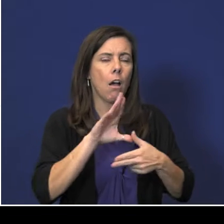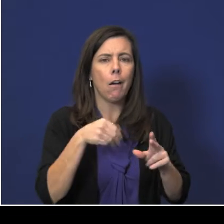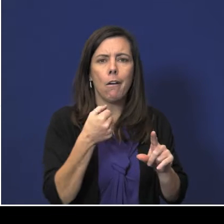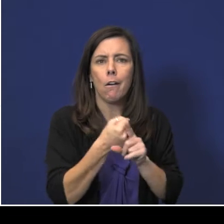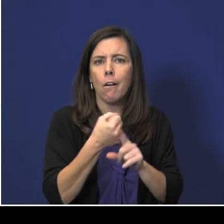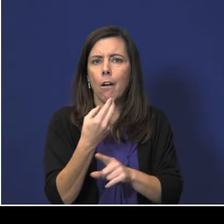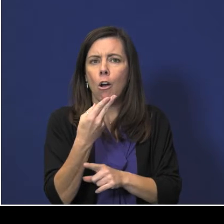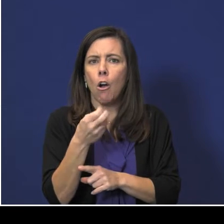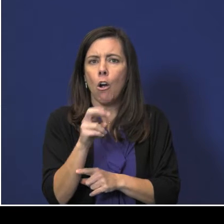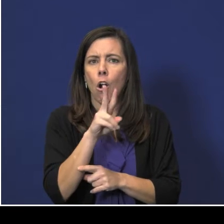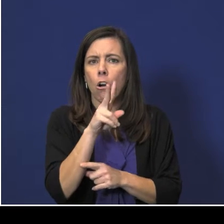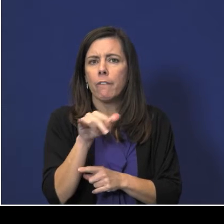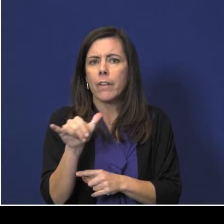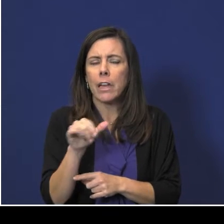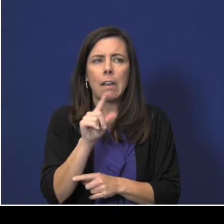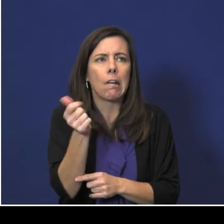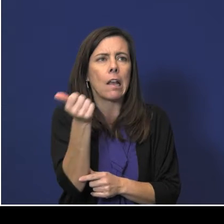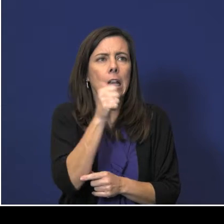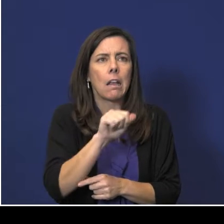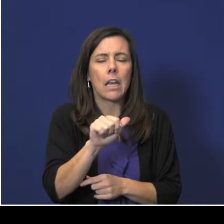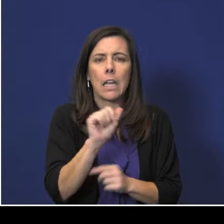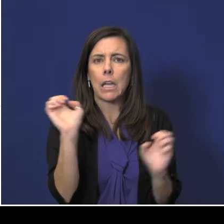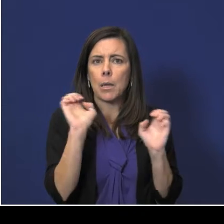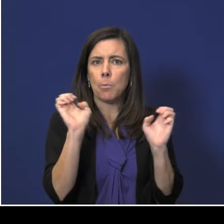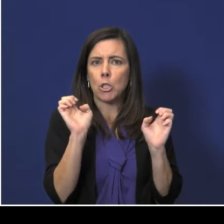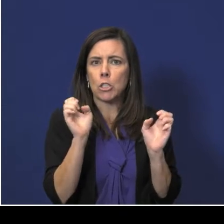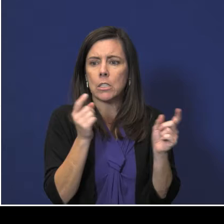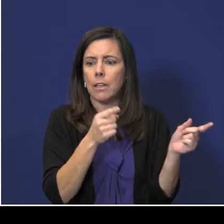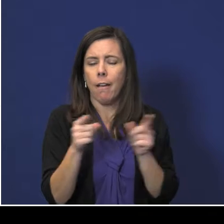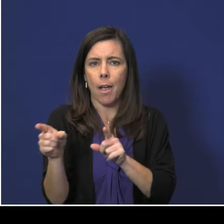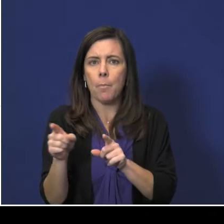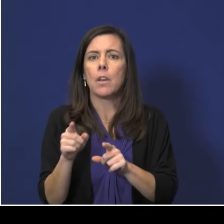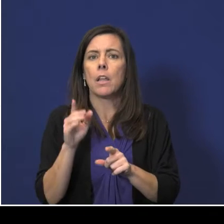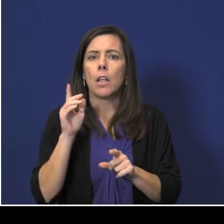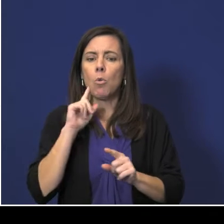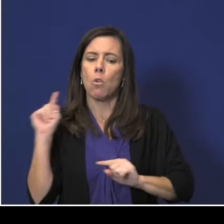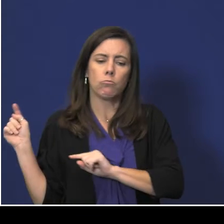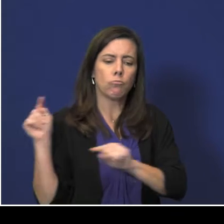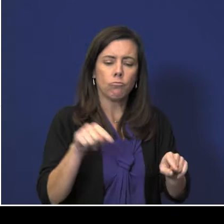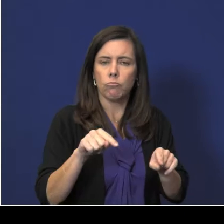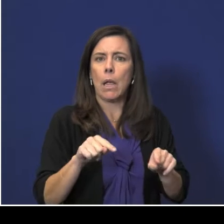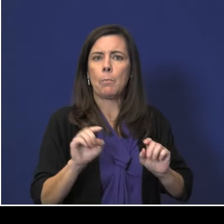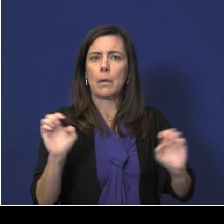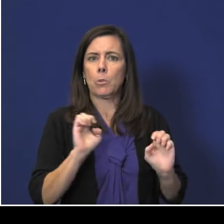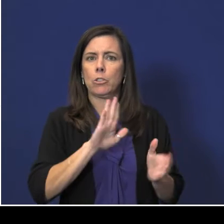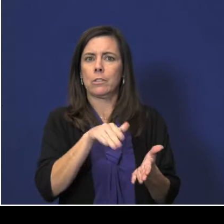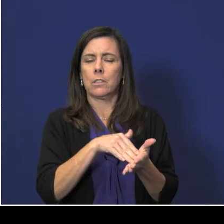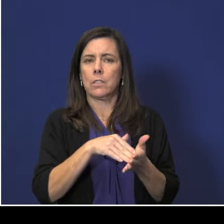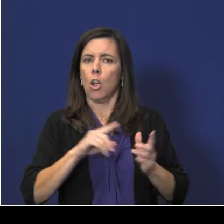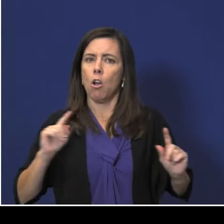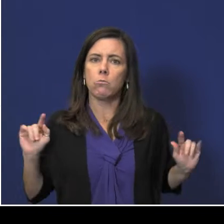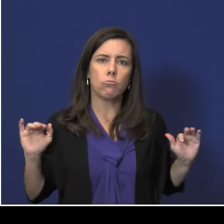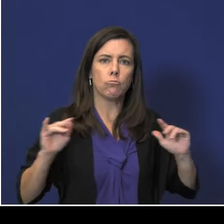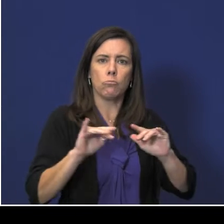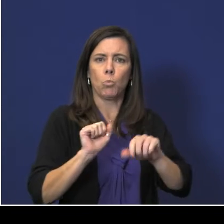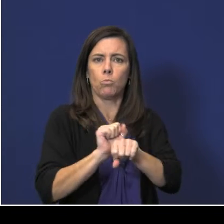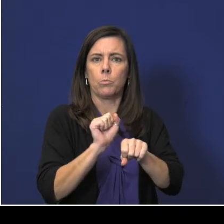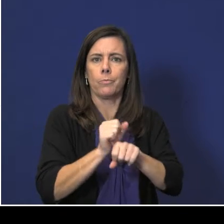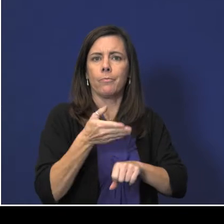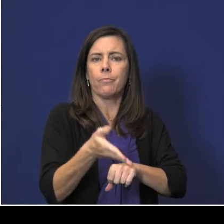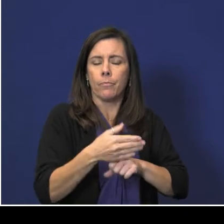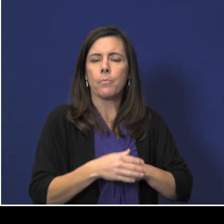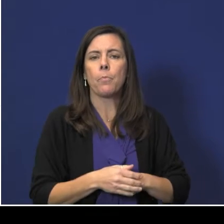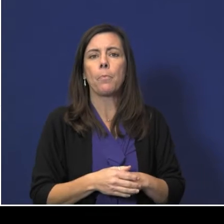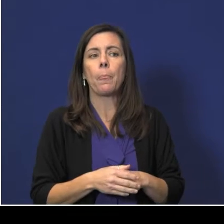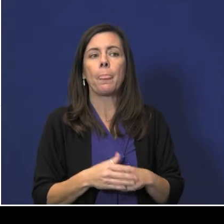of event, this facility is, again, being designed to be able to house that emergency operating center. And then the